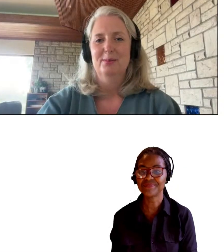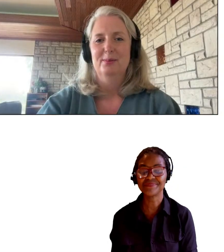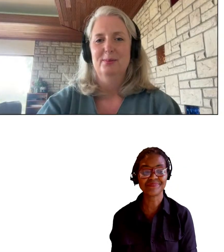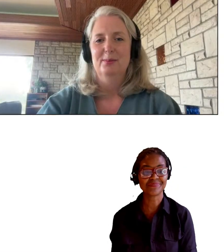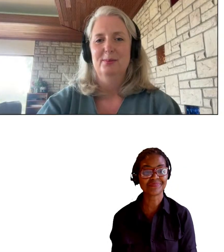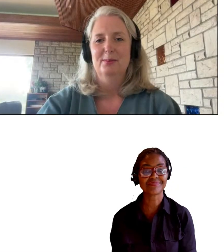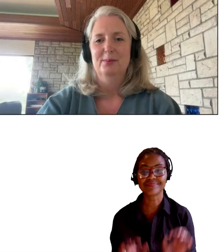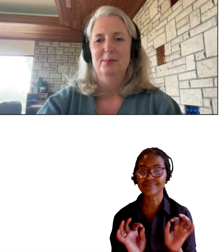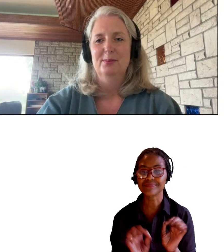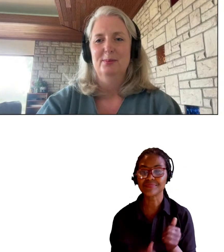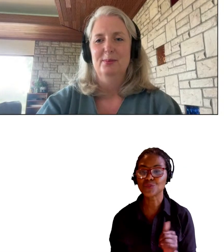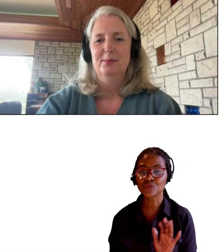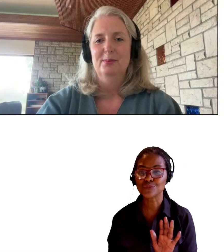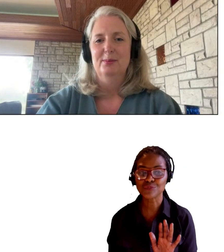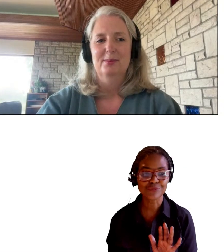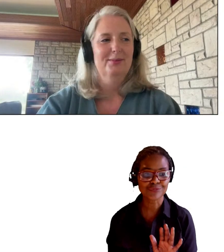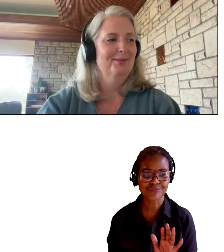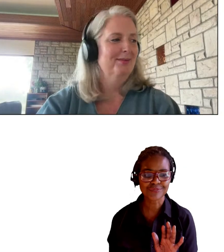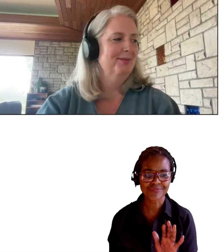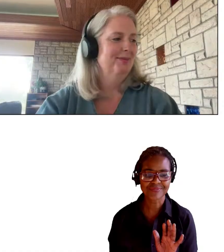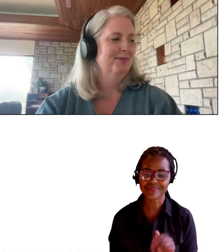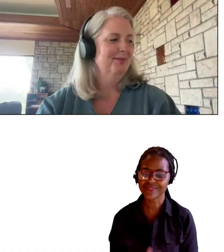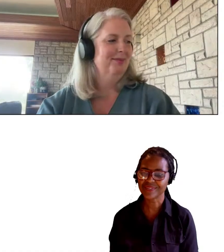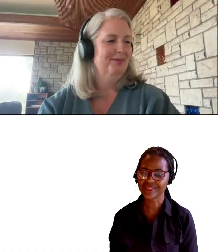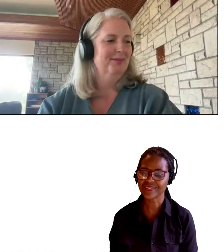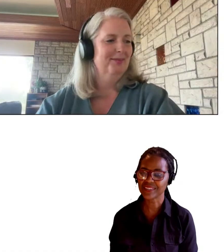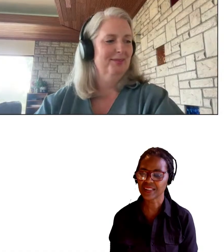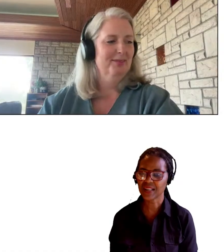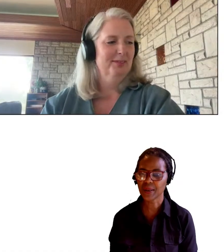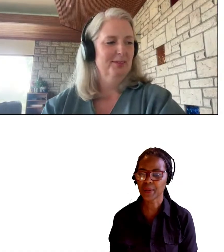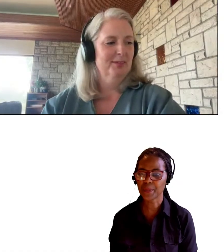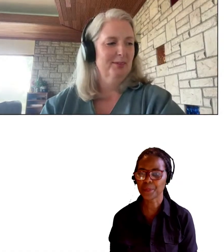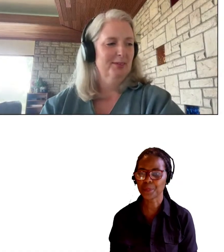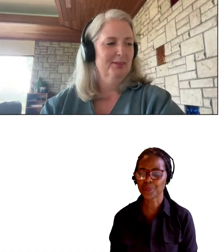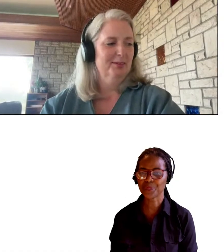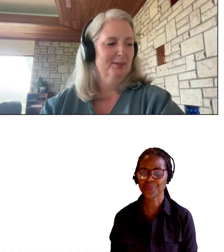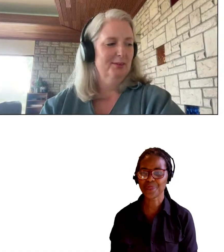oh no, and I've just forgotten. I believe in you, Anna.